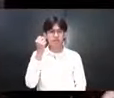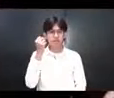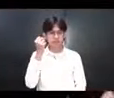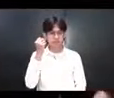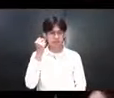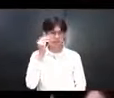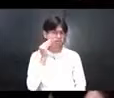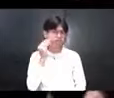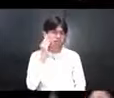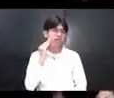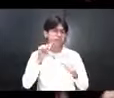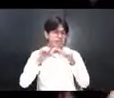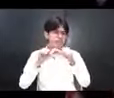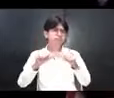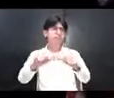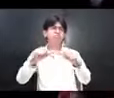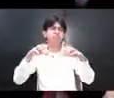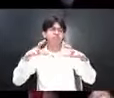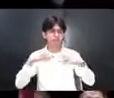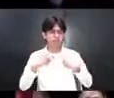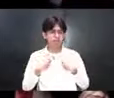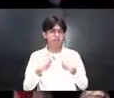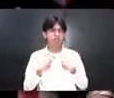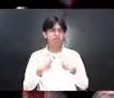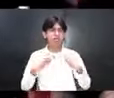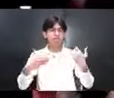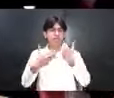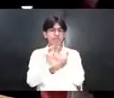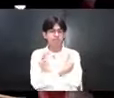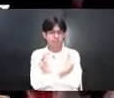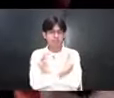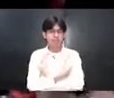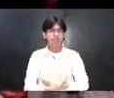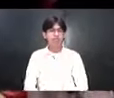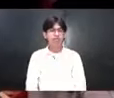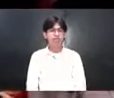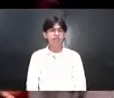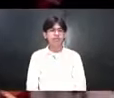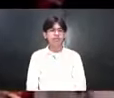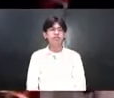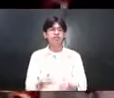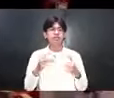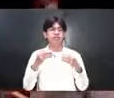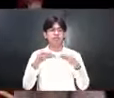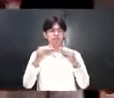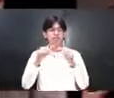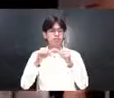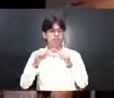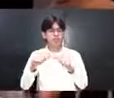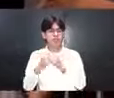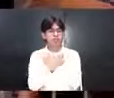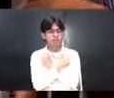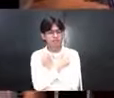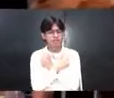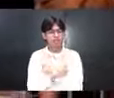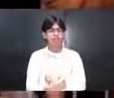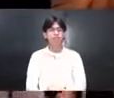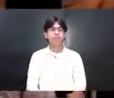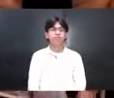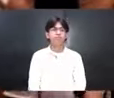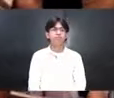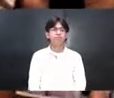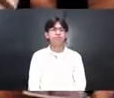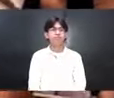You will continuously embrace them, shower them with Your unending love, so that in every